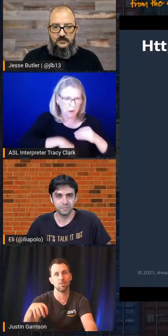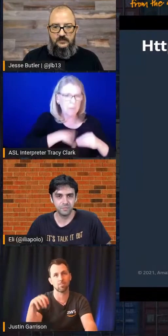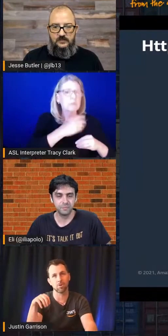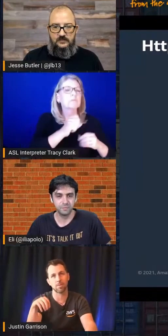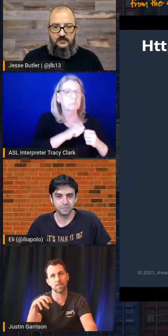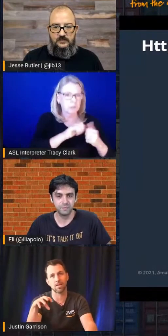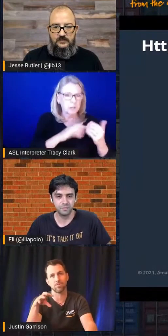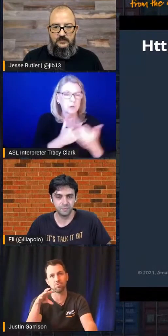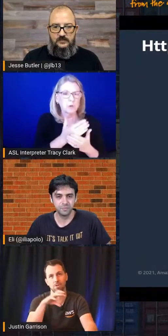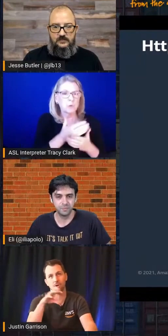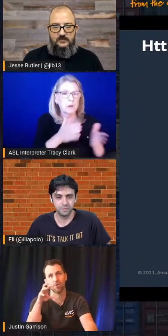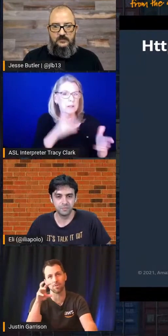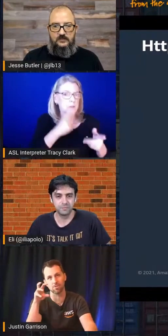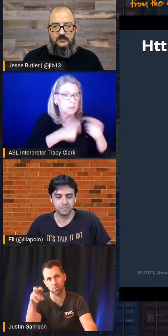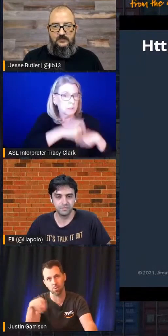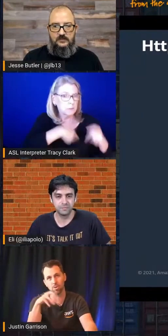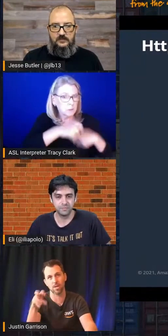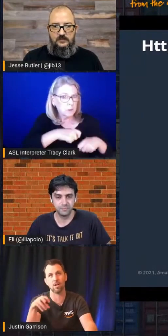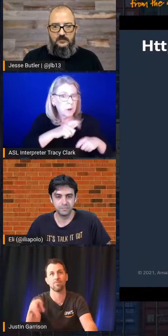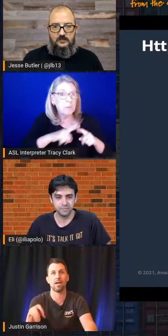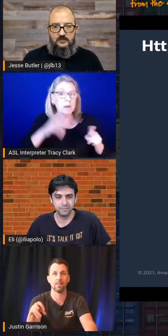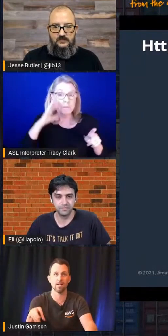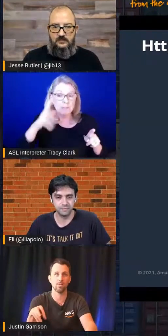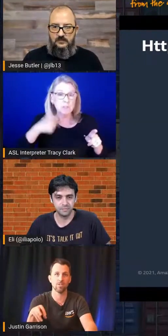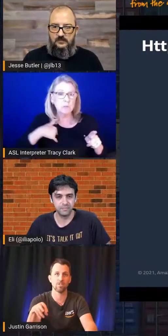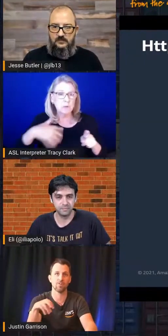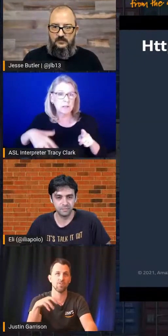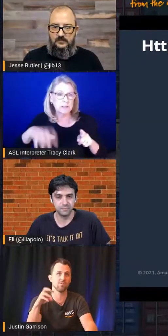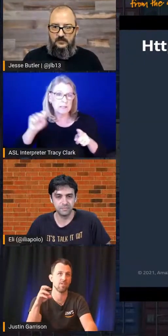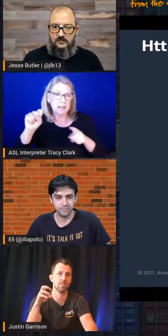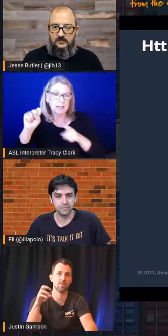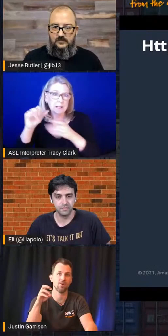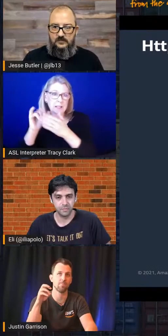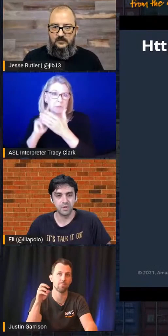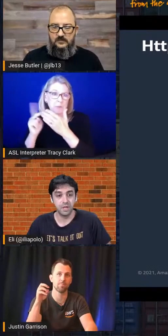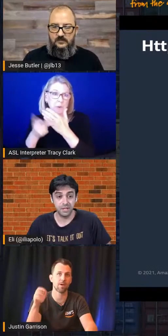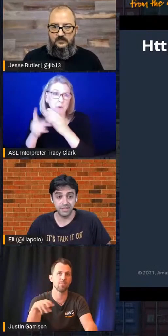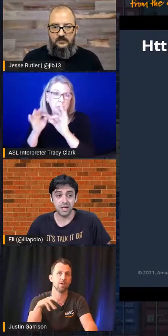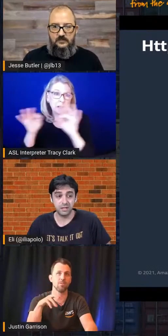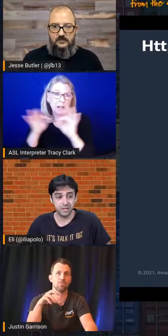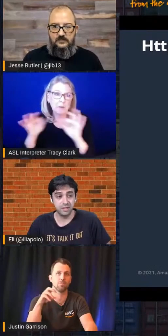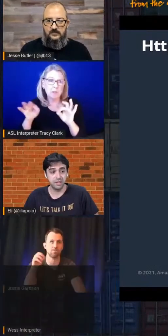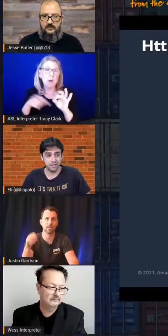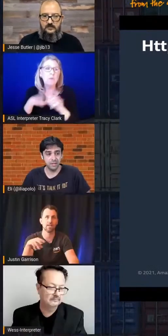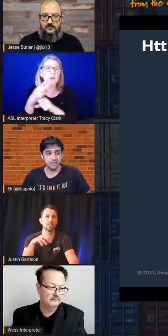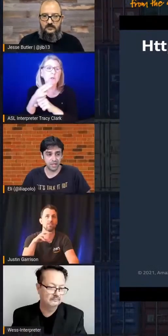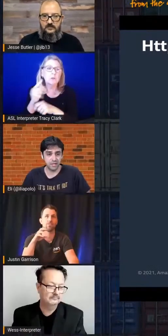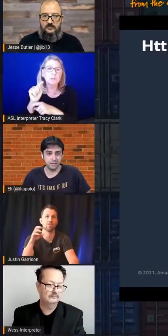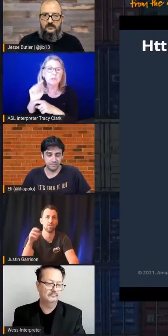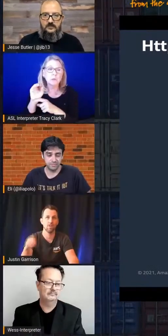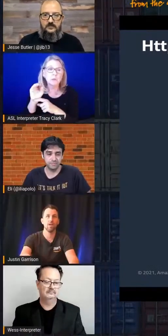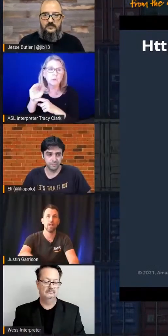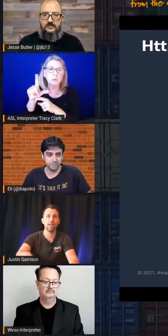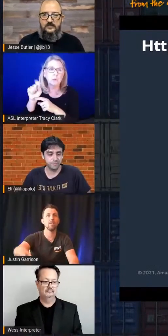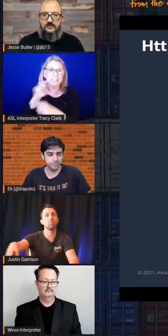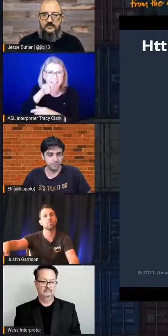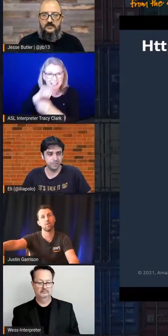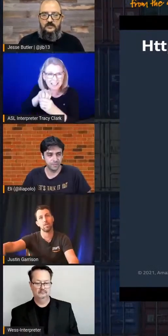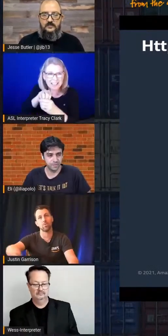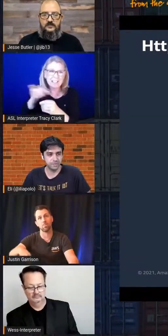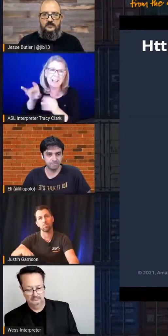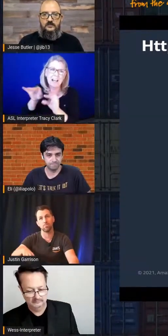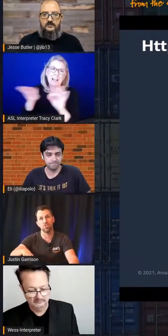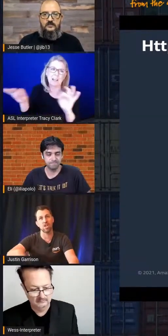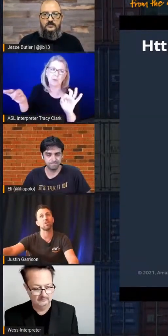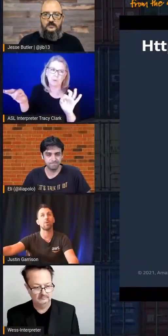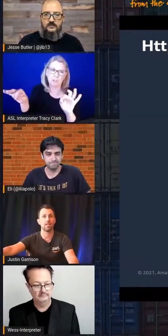taking a programming language with all the tooling of that language. If you're using, Python, you can do tests. And then